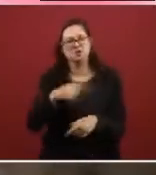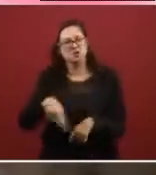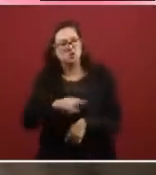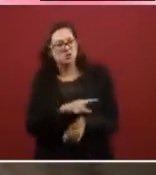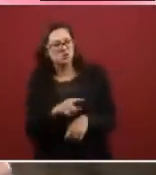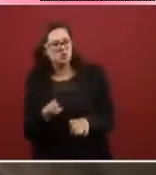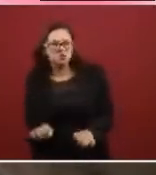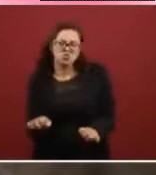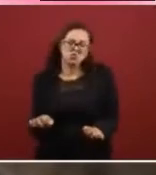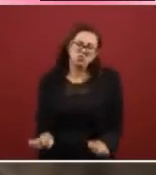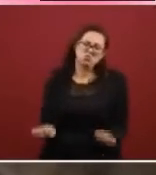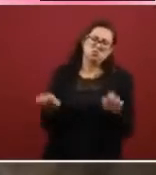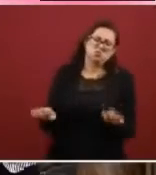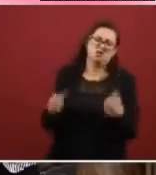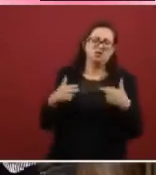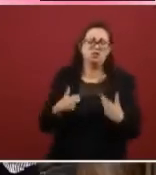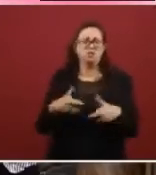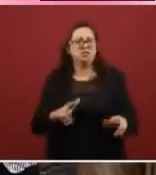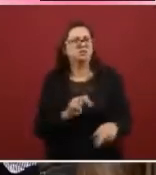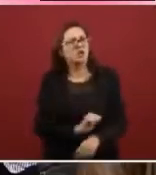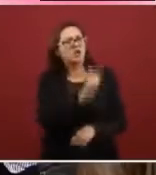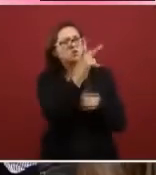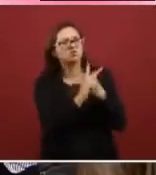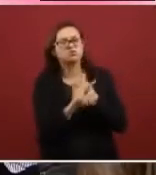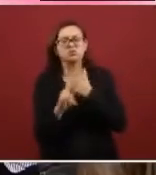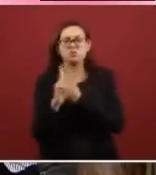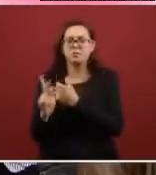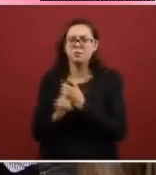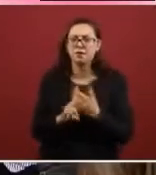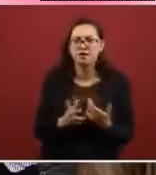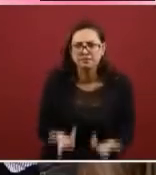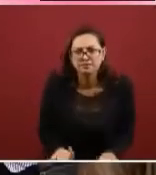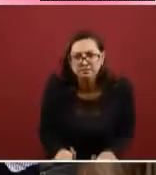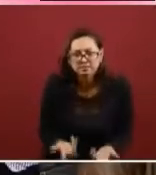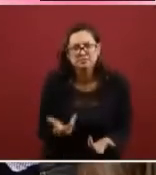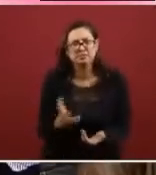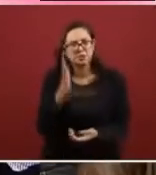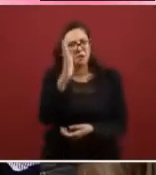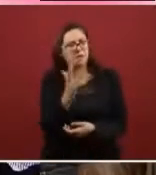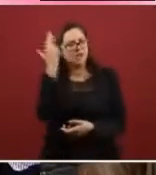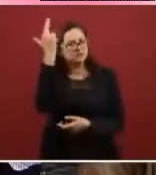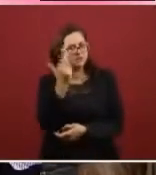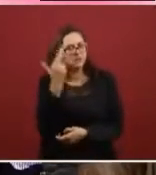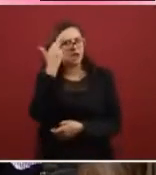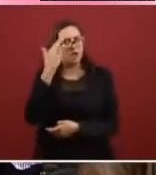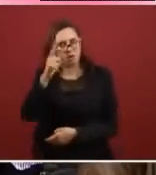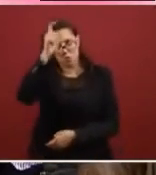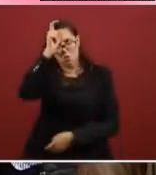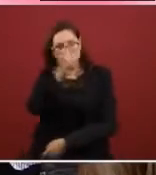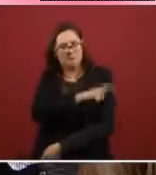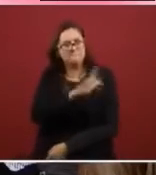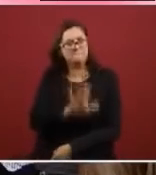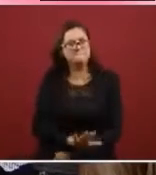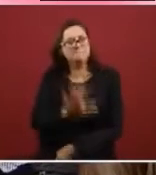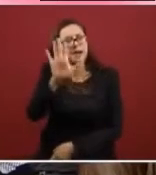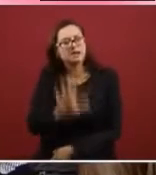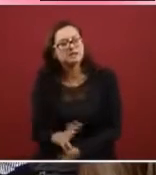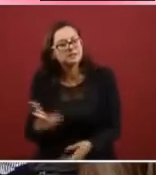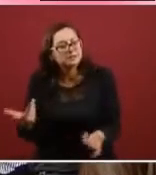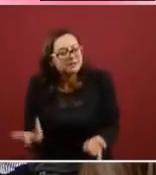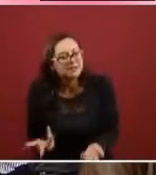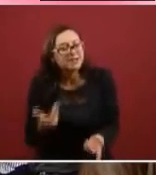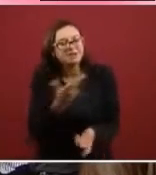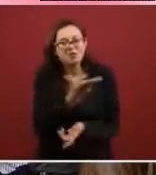to end quienes nos representan this en el exterior, situation where the people and our representatives are supposed